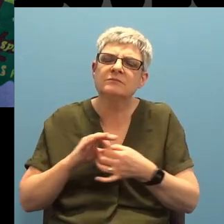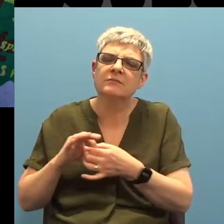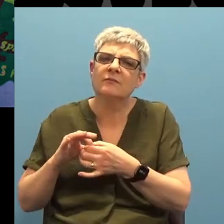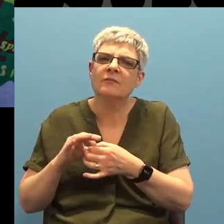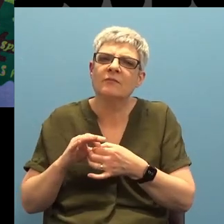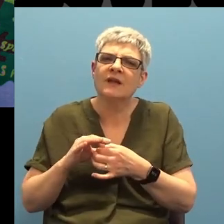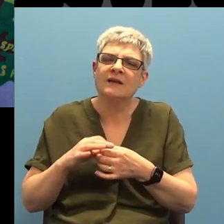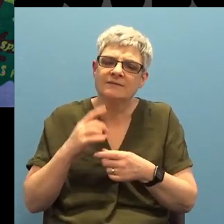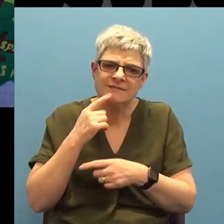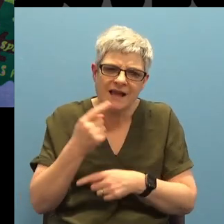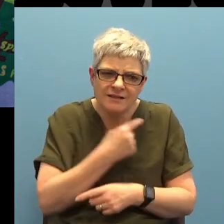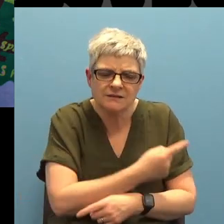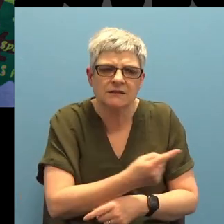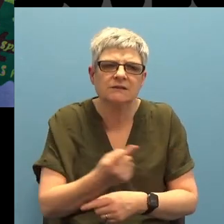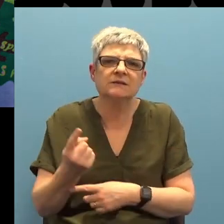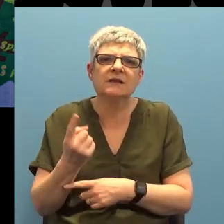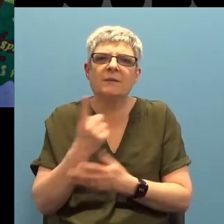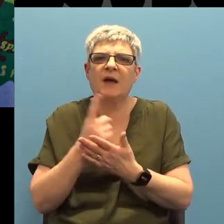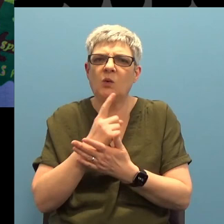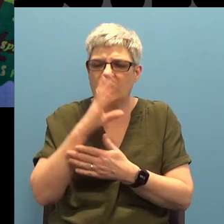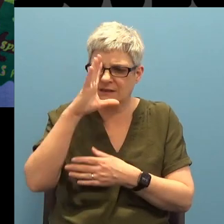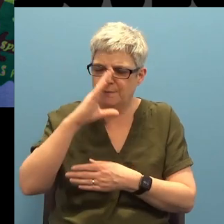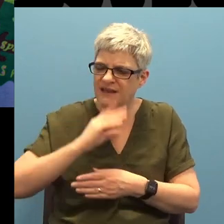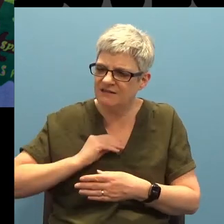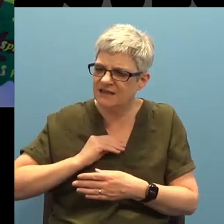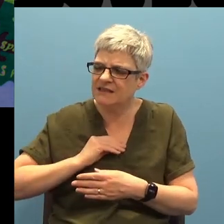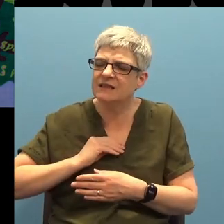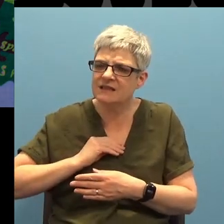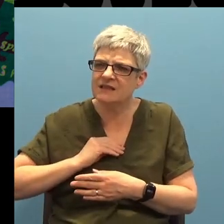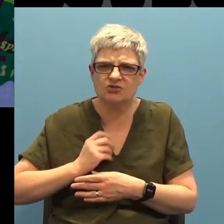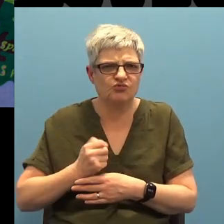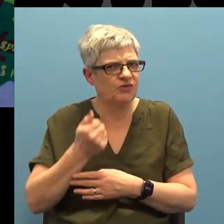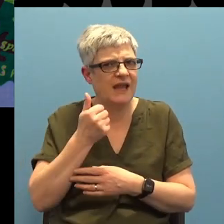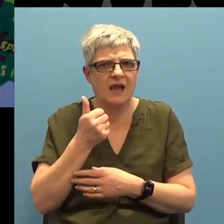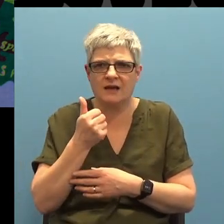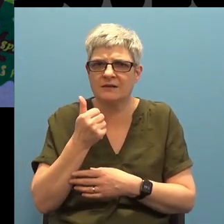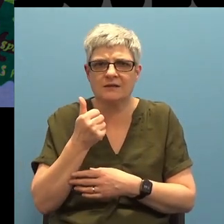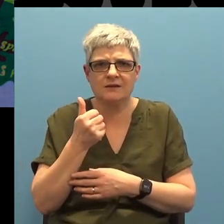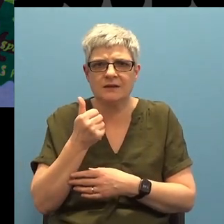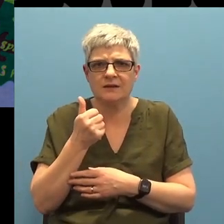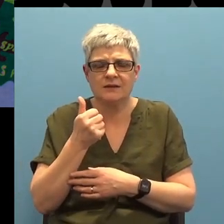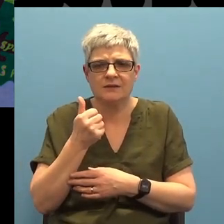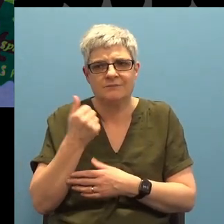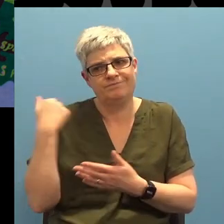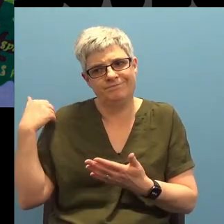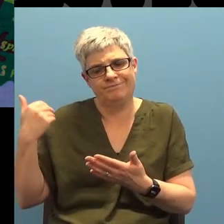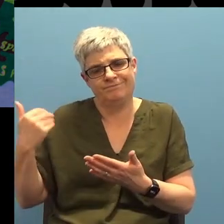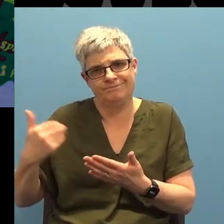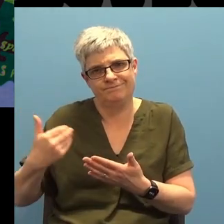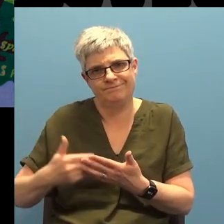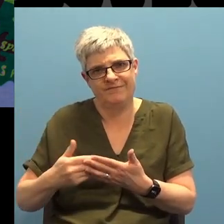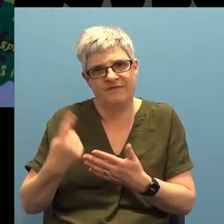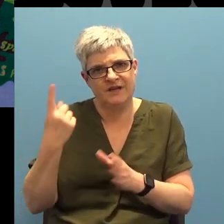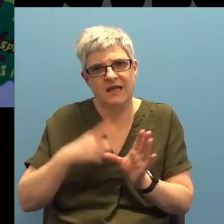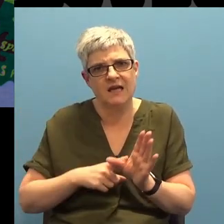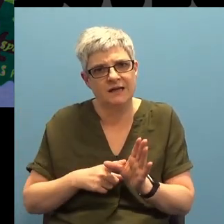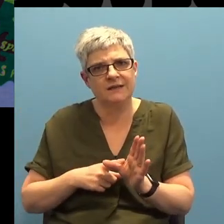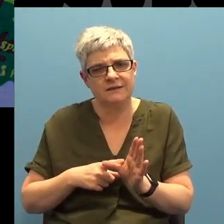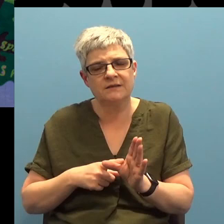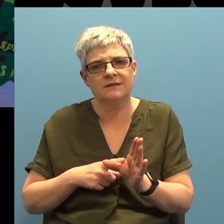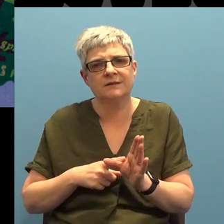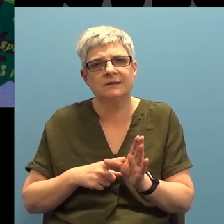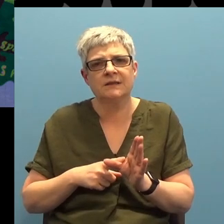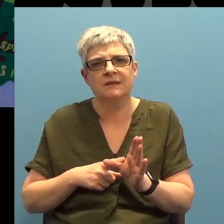Yet it speaks to us of an experience that's been all too rare for us in the past year.